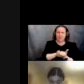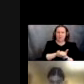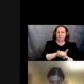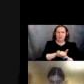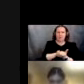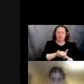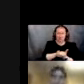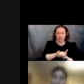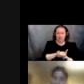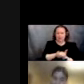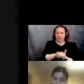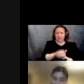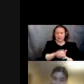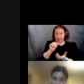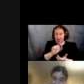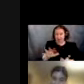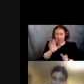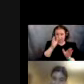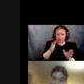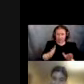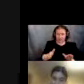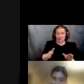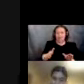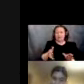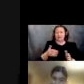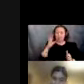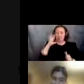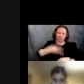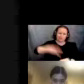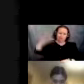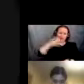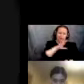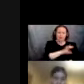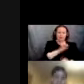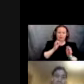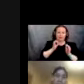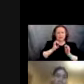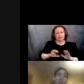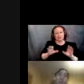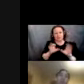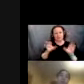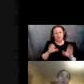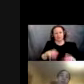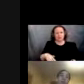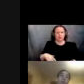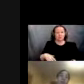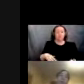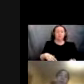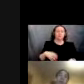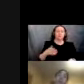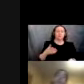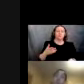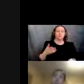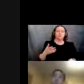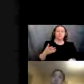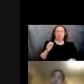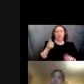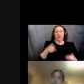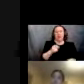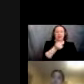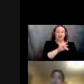Asians, between 1866 and 1931. And initially it was that they only lost